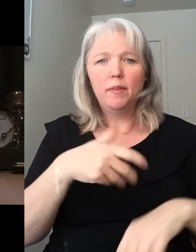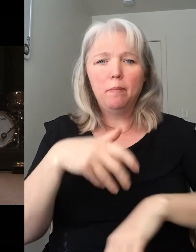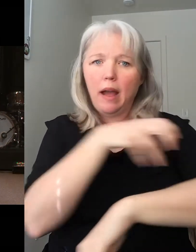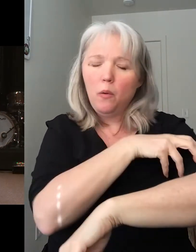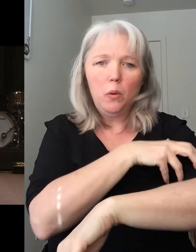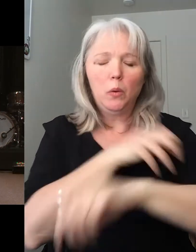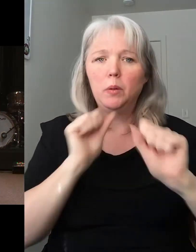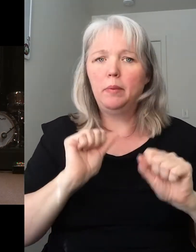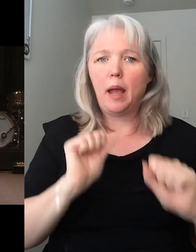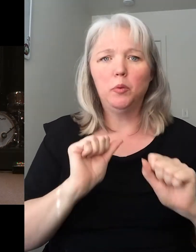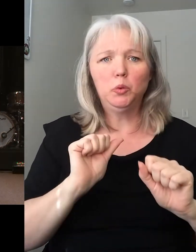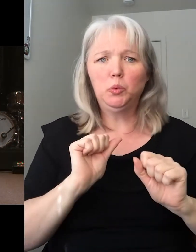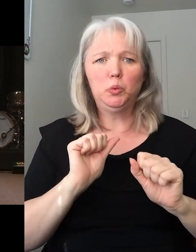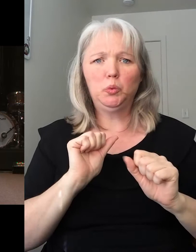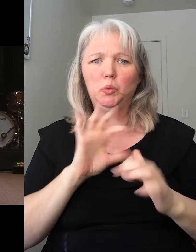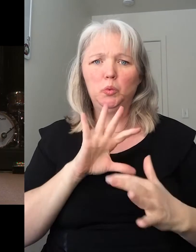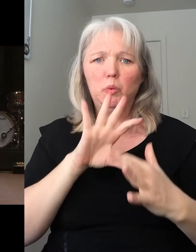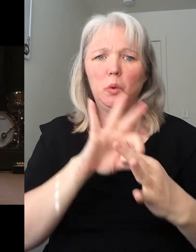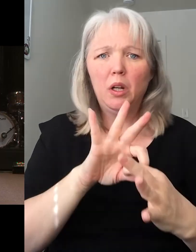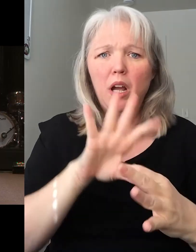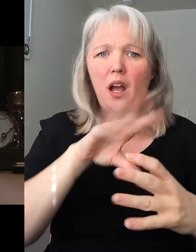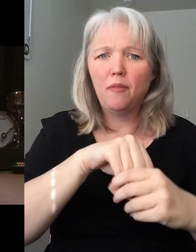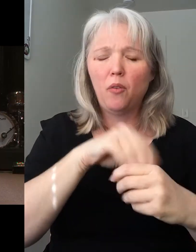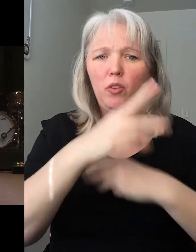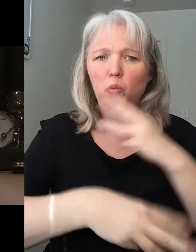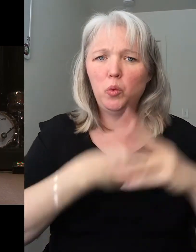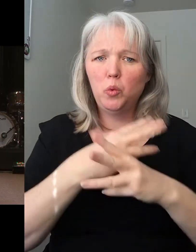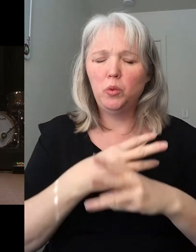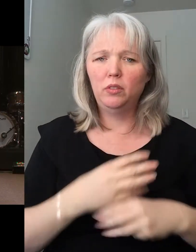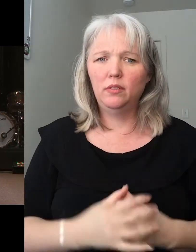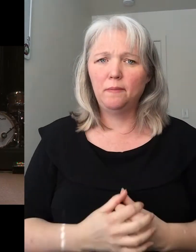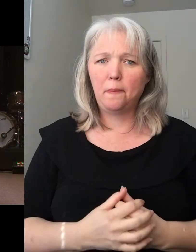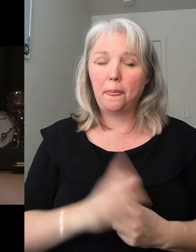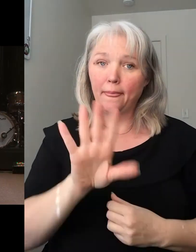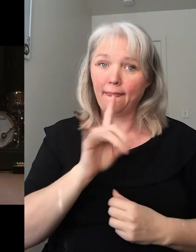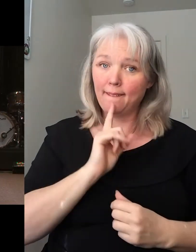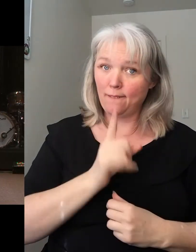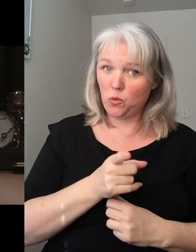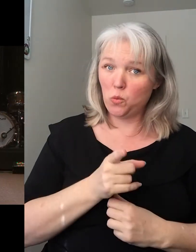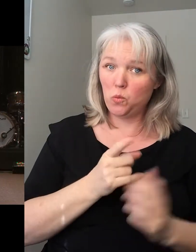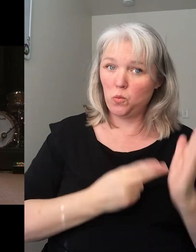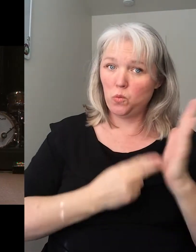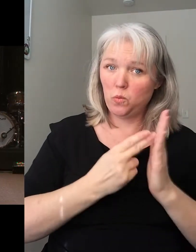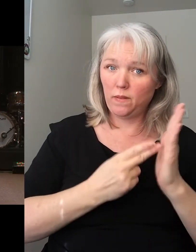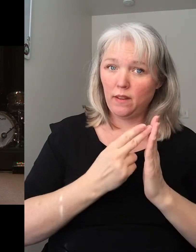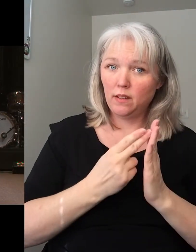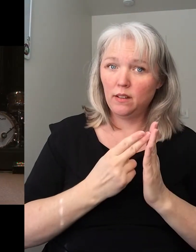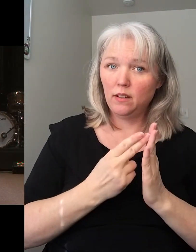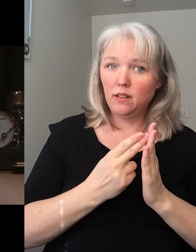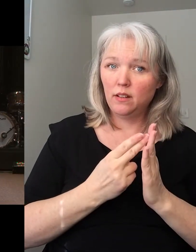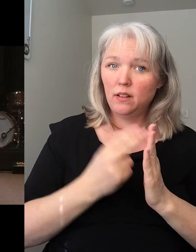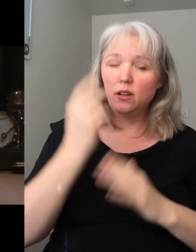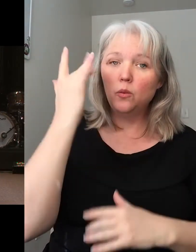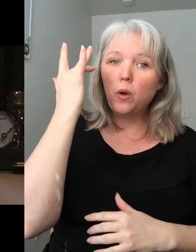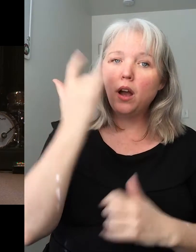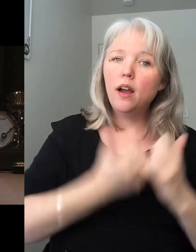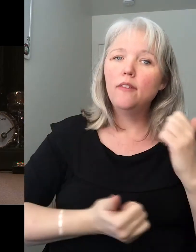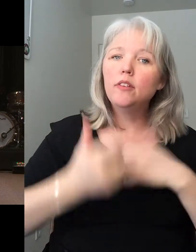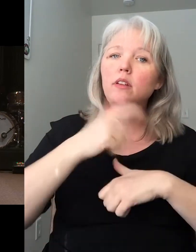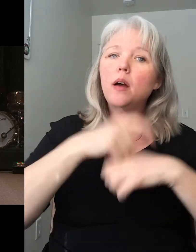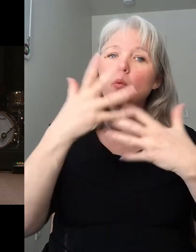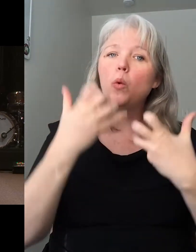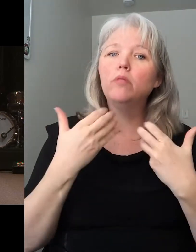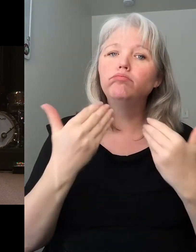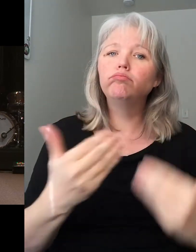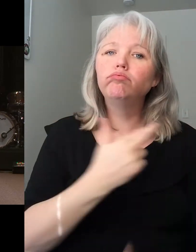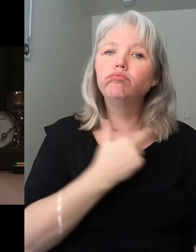don't have the power to be able to engage this world. Truth of the matter is, why is it that every